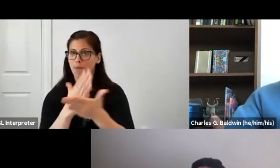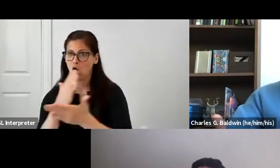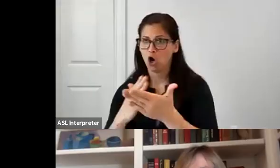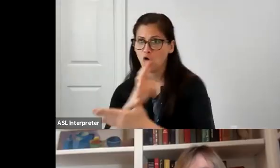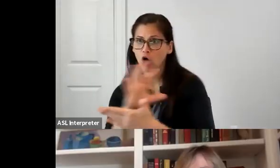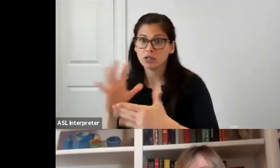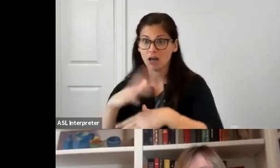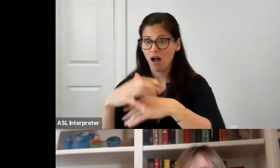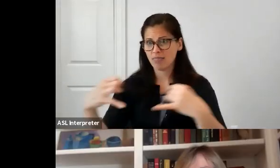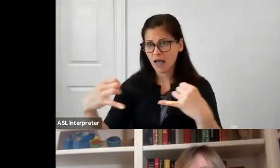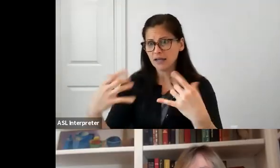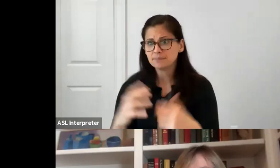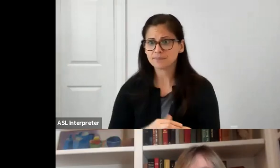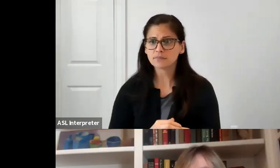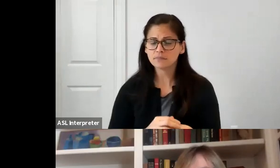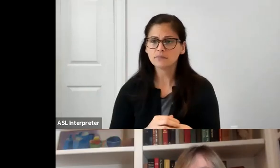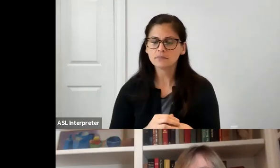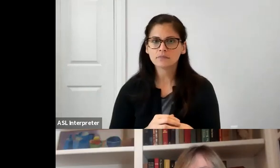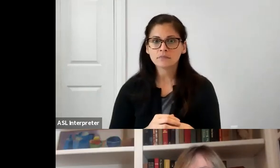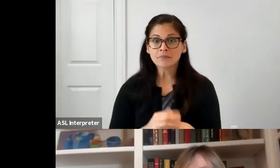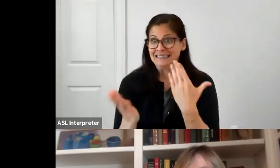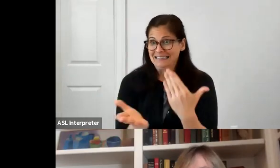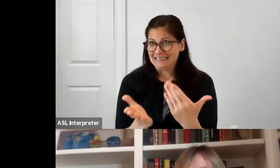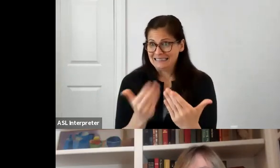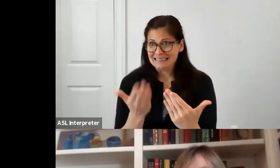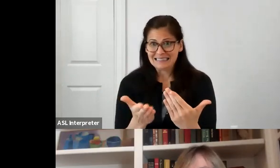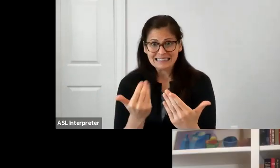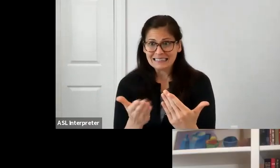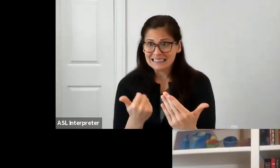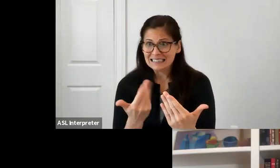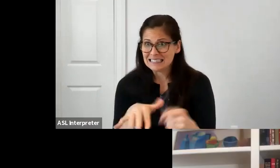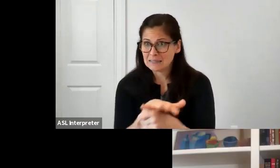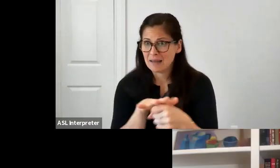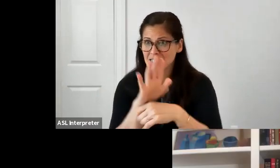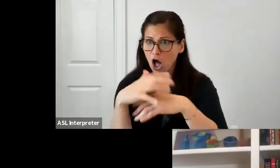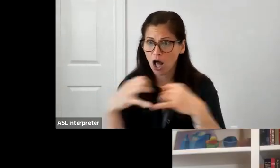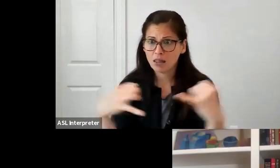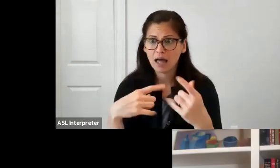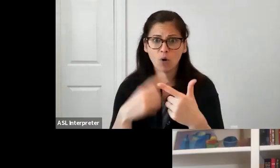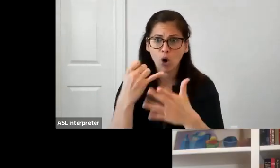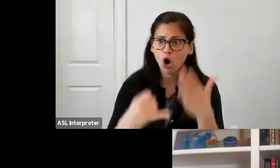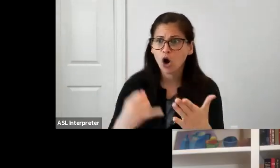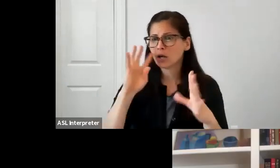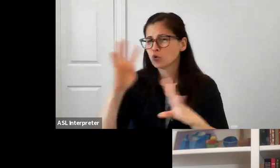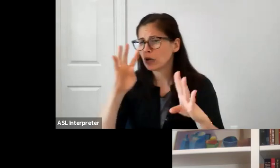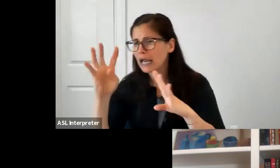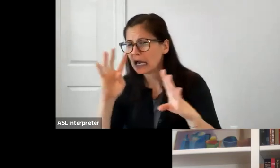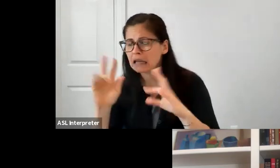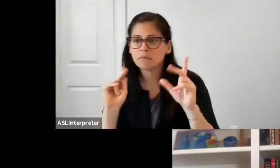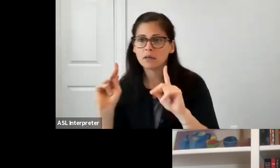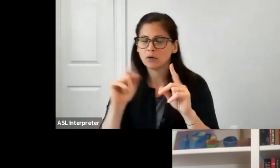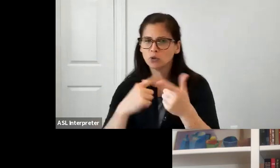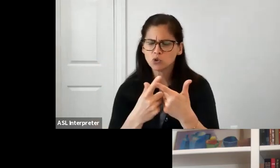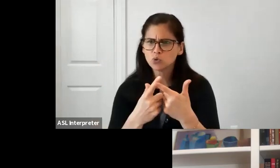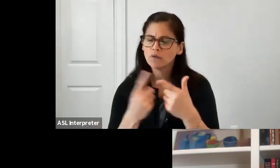virtual spaces. It's not an easy third space for artists and creative practitioners to manipulate,